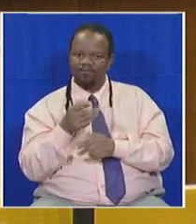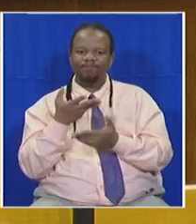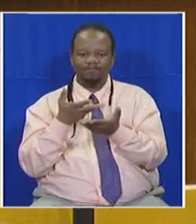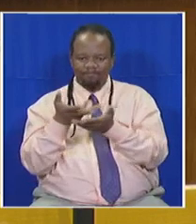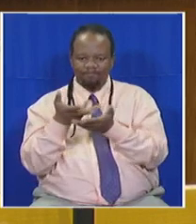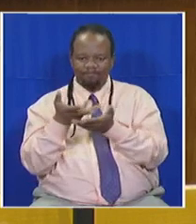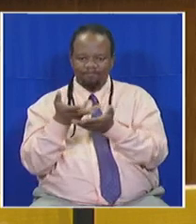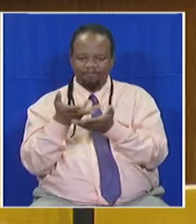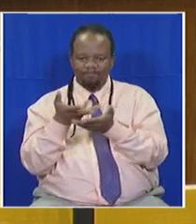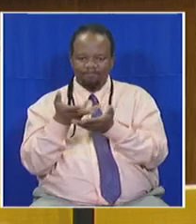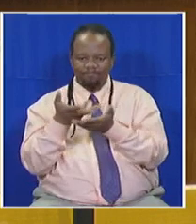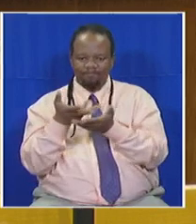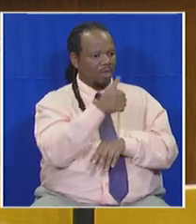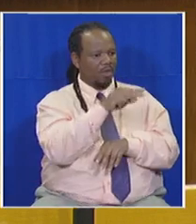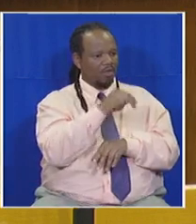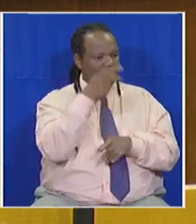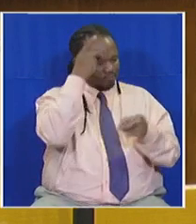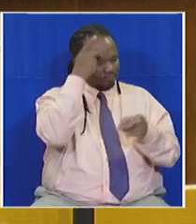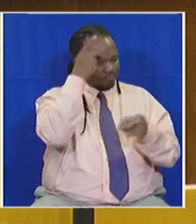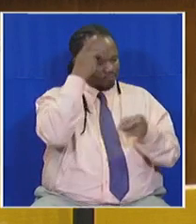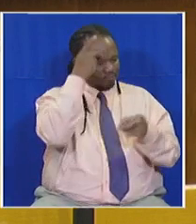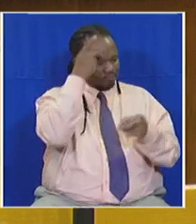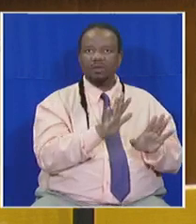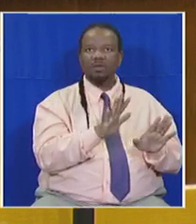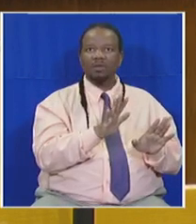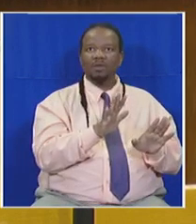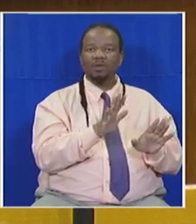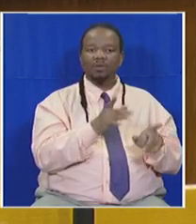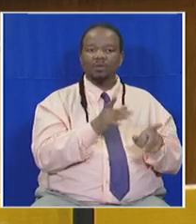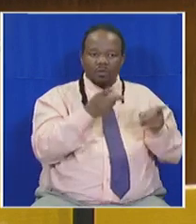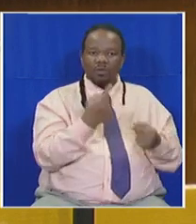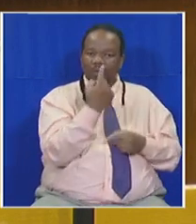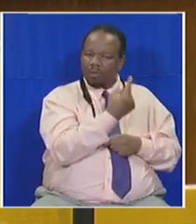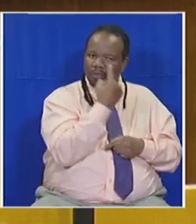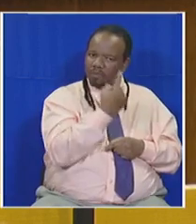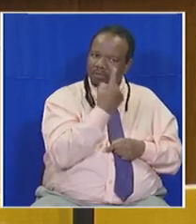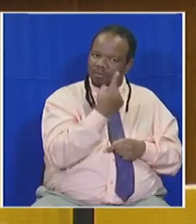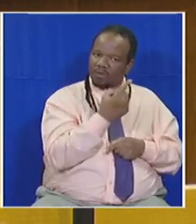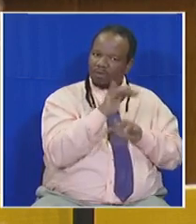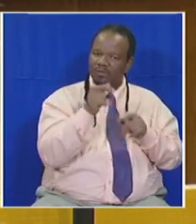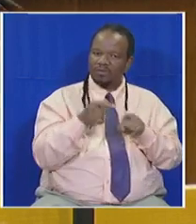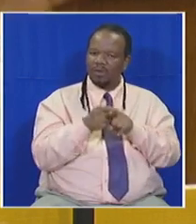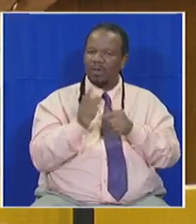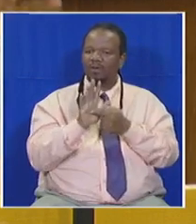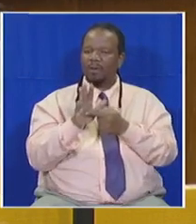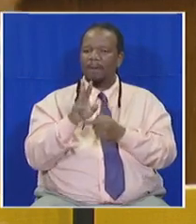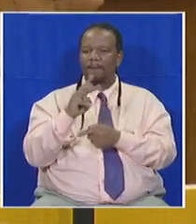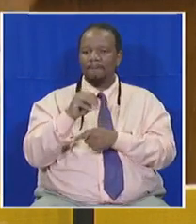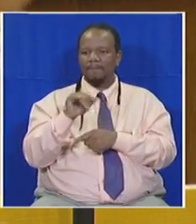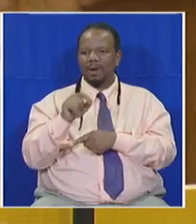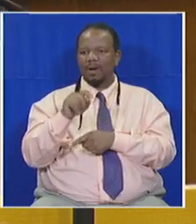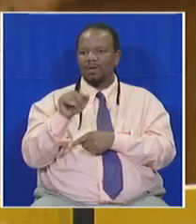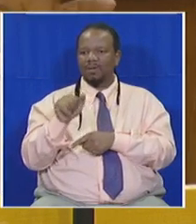like ANC will then decide, to conclude on its own about the issue of Matatiel. The issue of Matatiel and